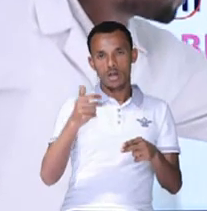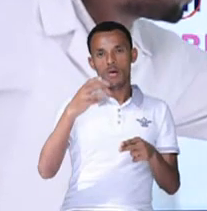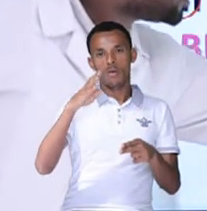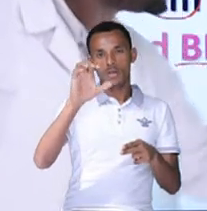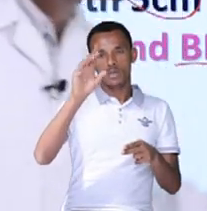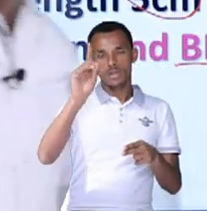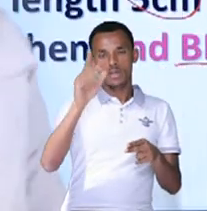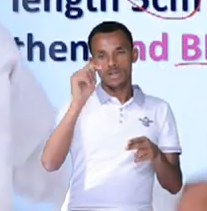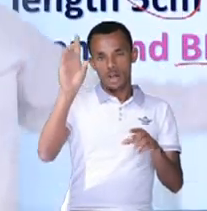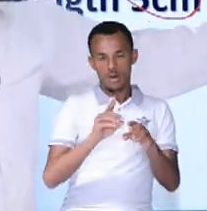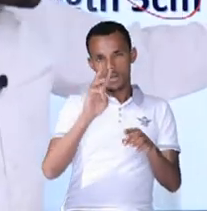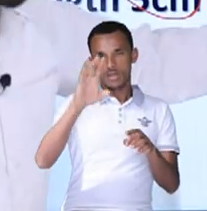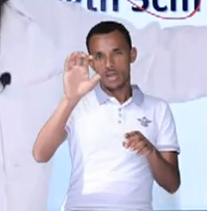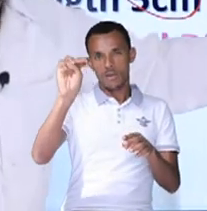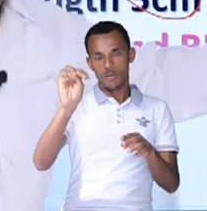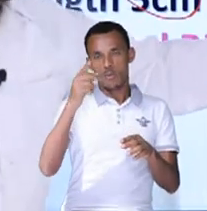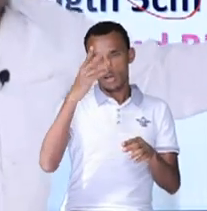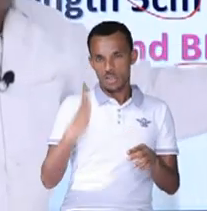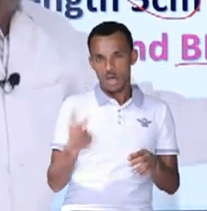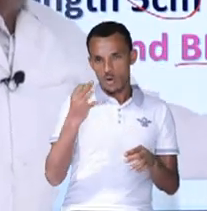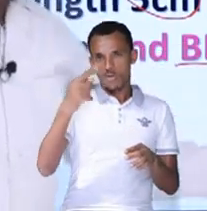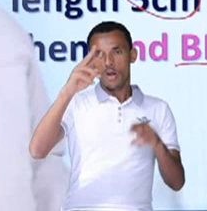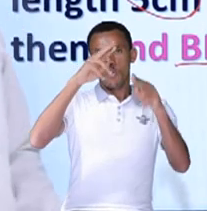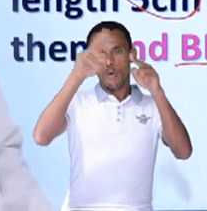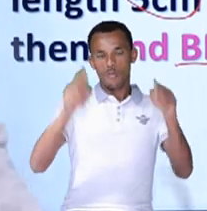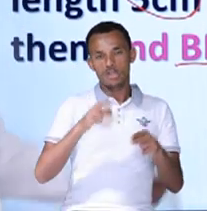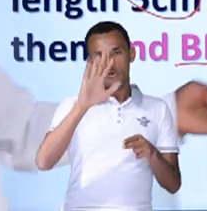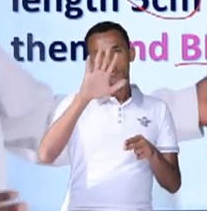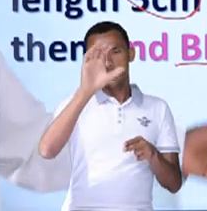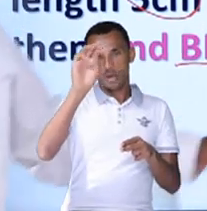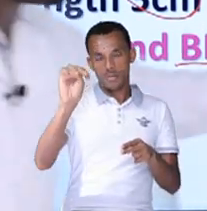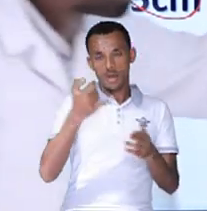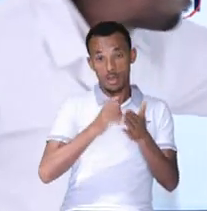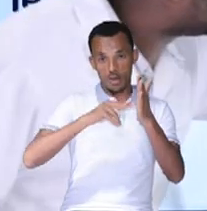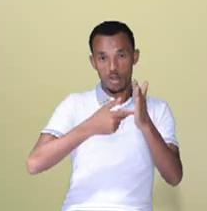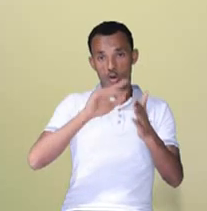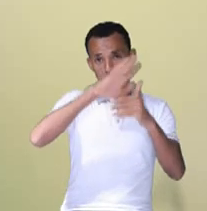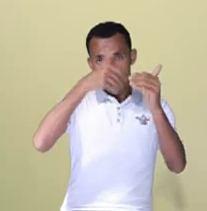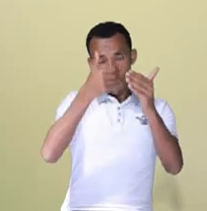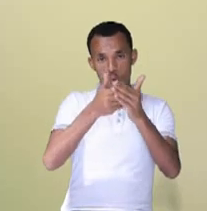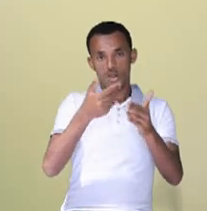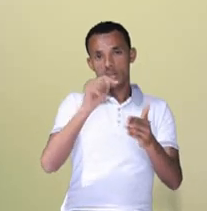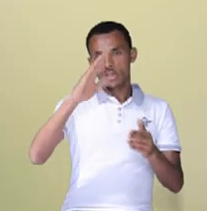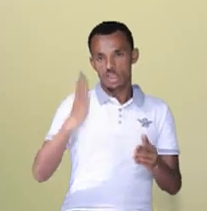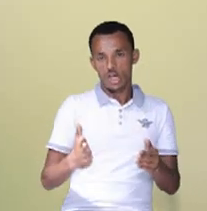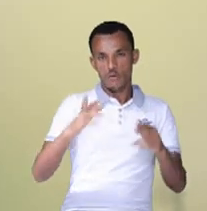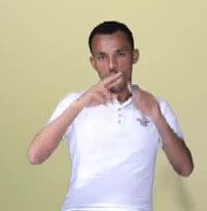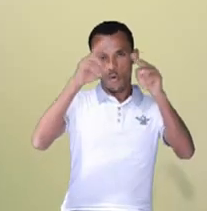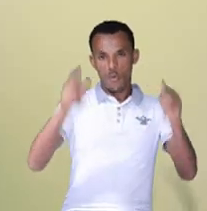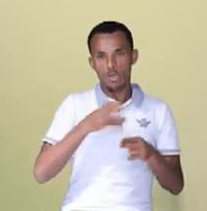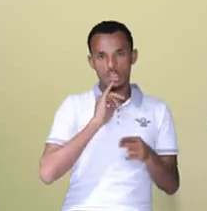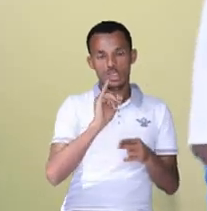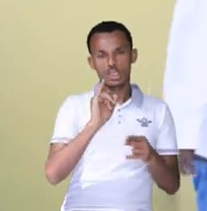the diagonal is 6 centimeter, one side of the rhombus is 5 centimeter. That means all the side of the rhombus